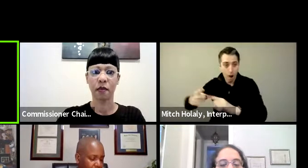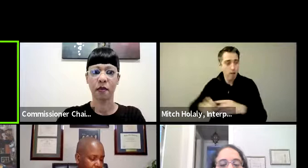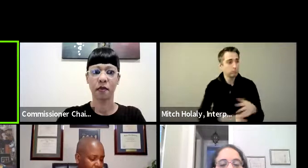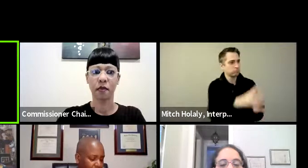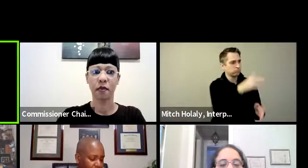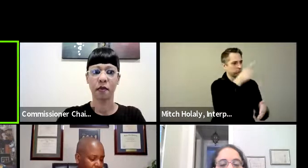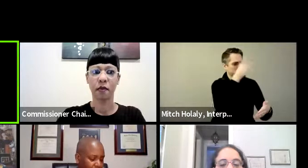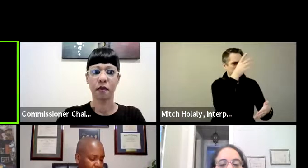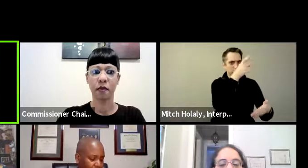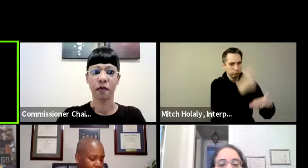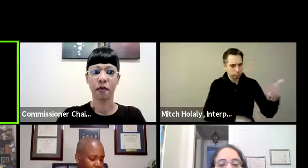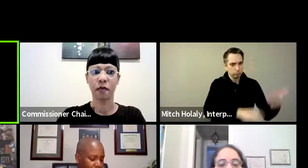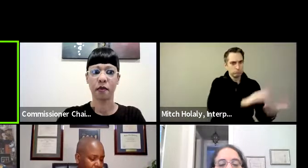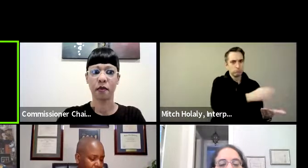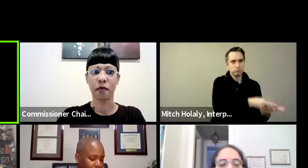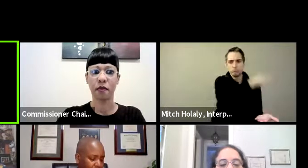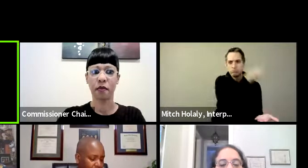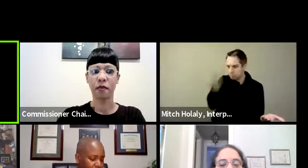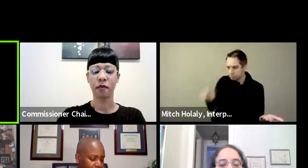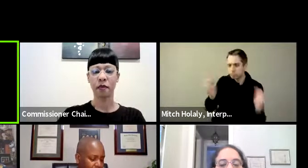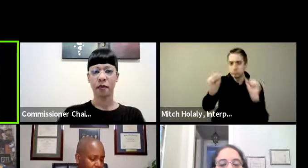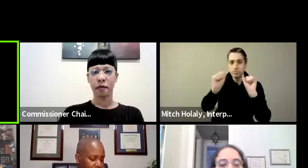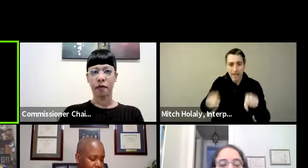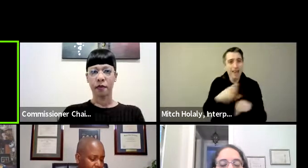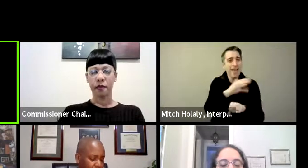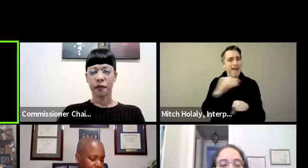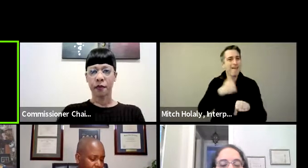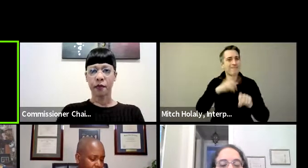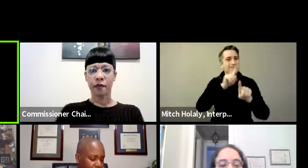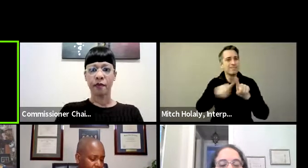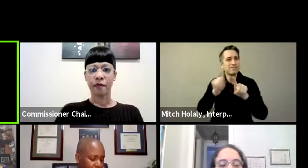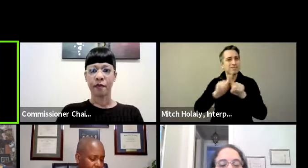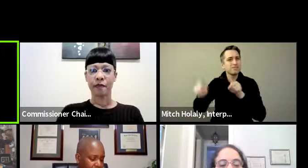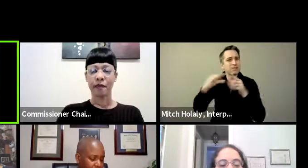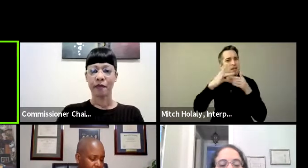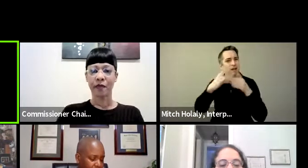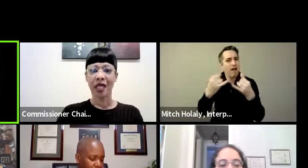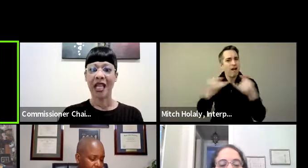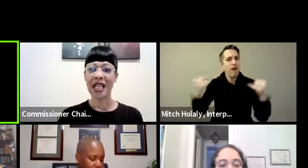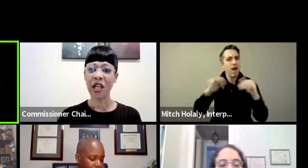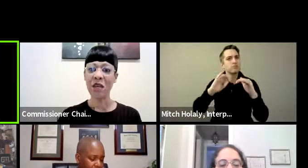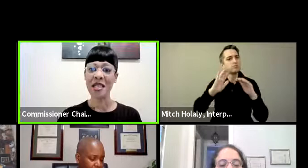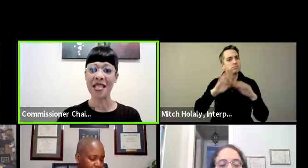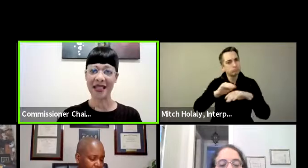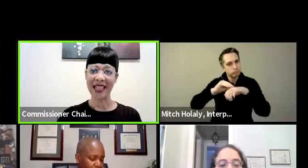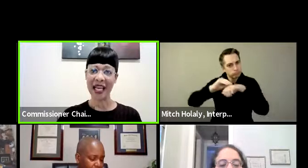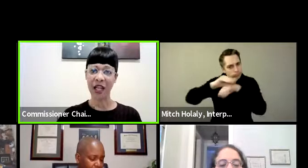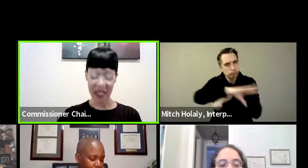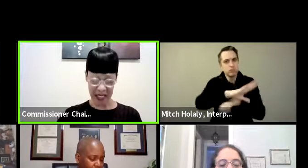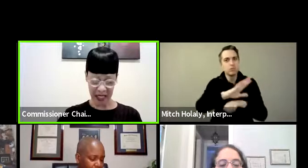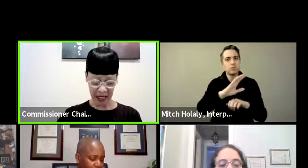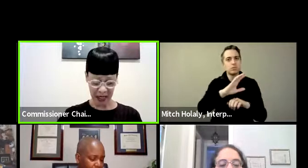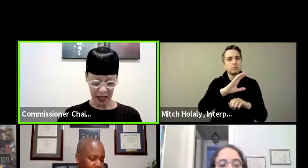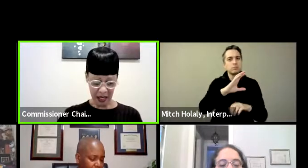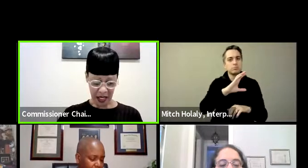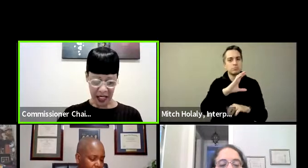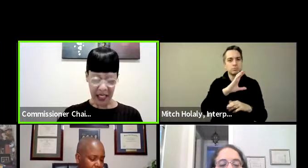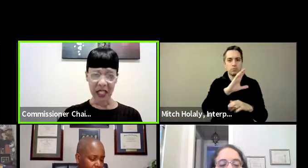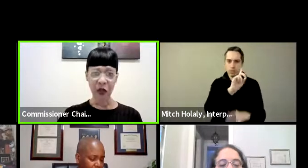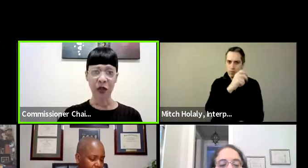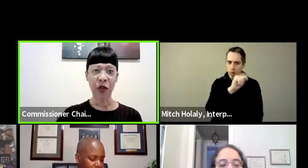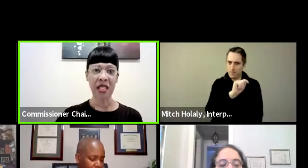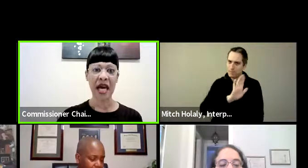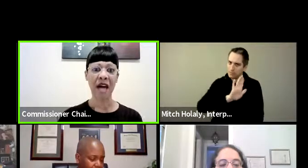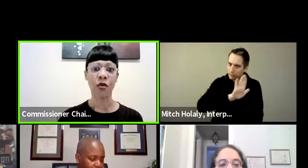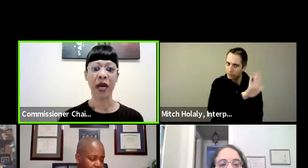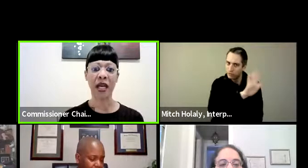procedural guidelines to govern the work of the commission. Thank you. Thank you, Ms. Elliott. Mm-hmm.